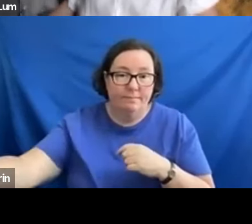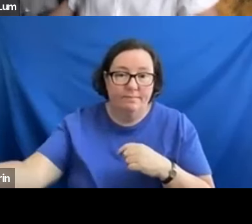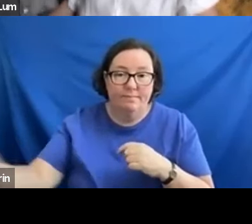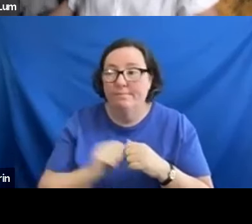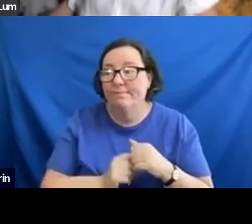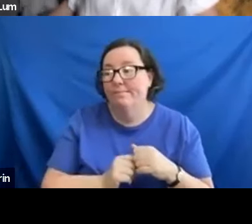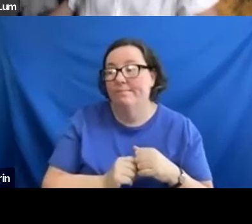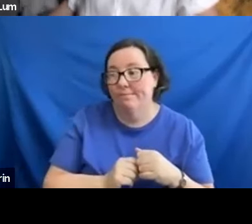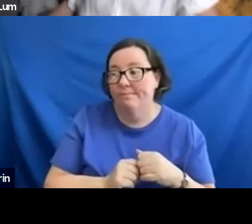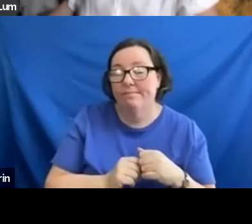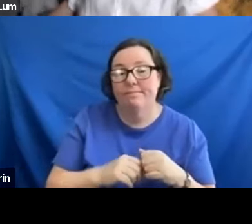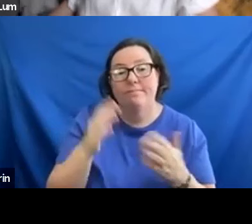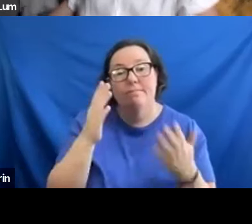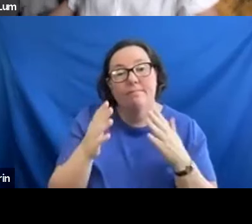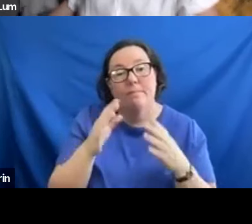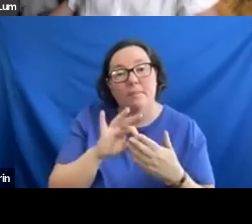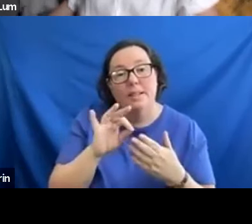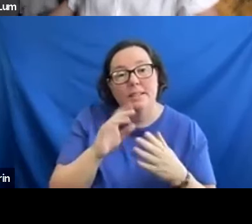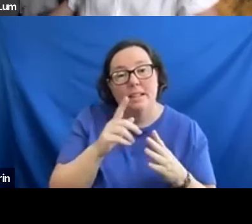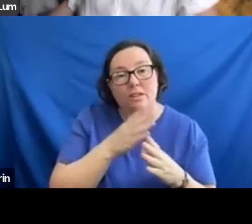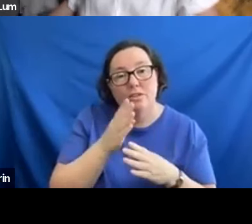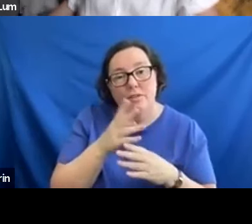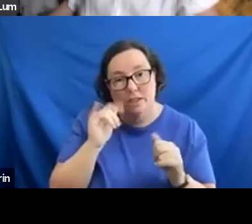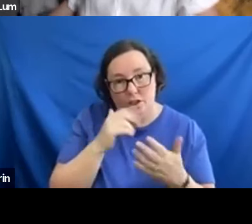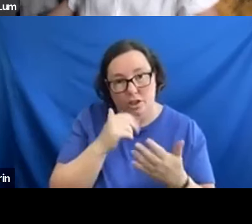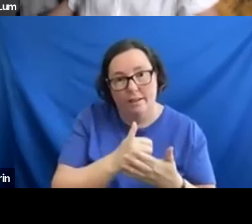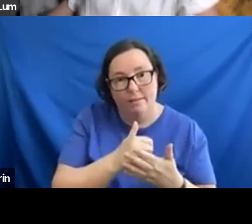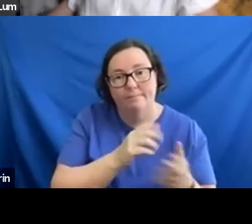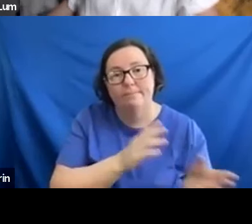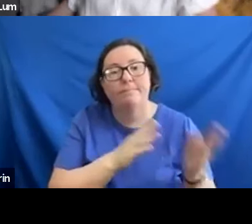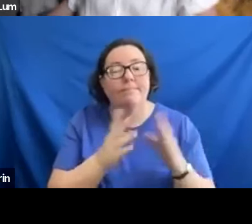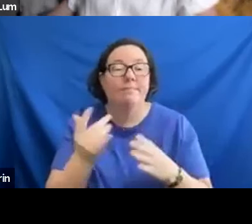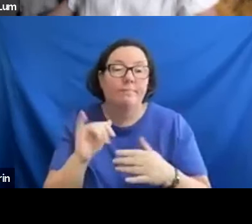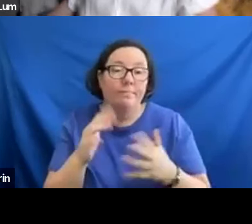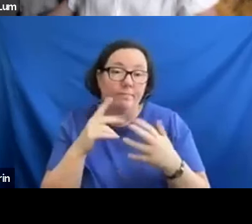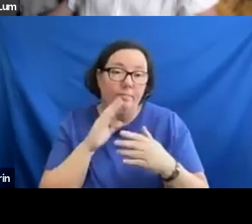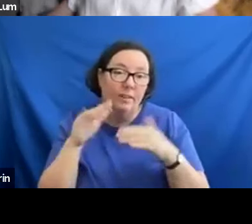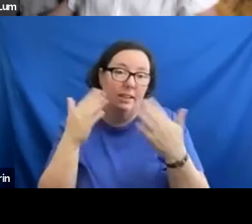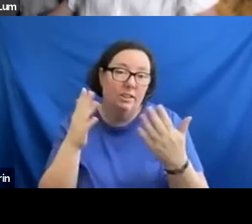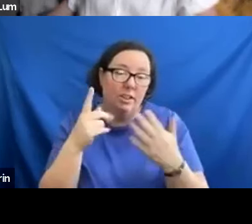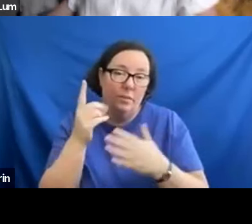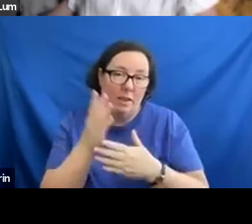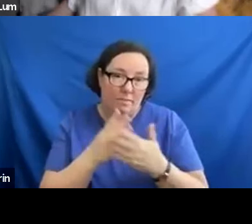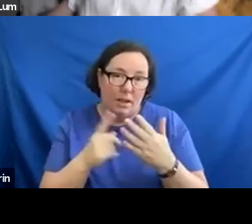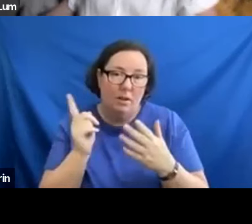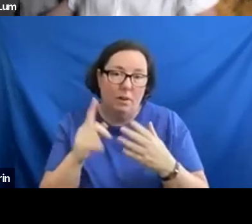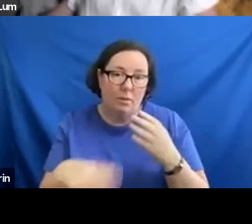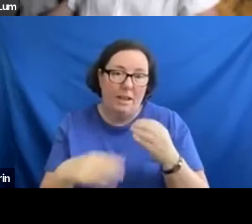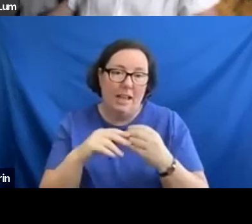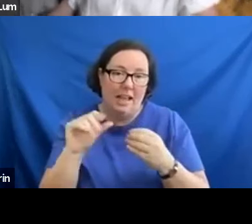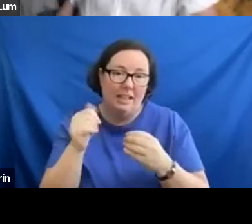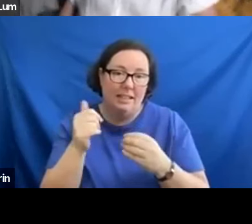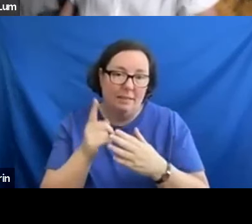there. I would also like to suggest a component where we add 10 points to the